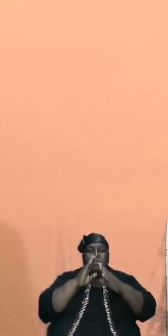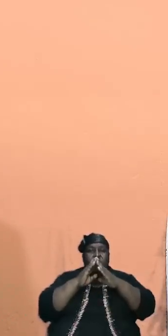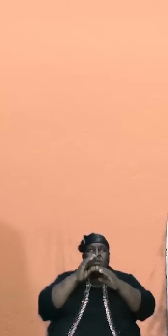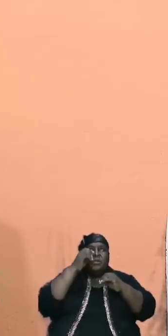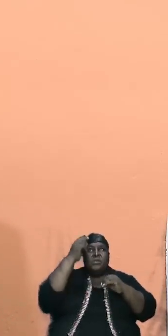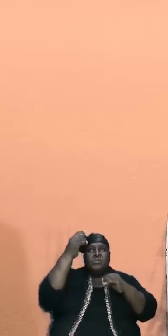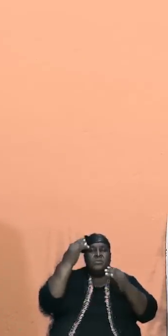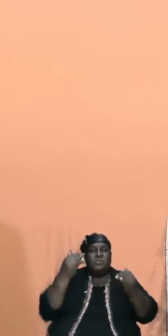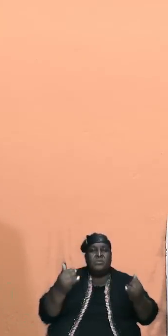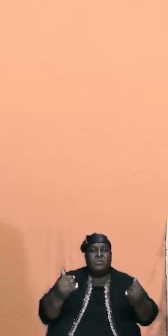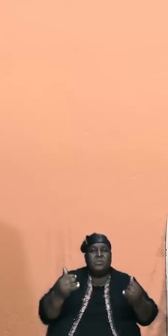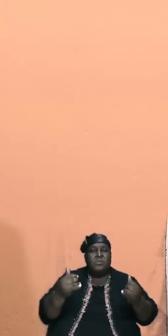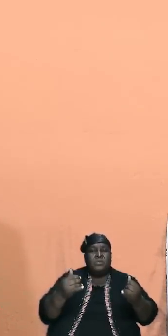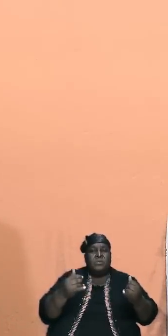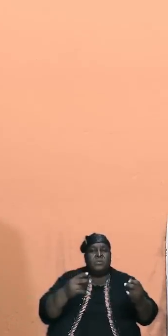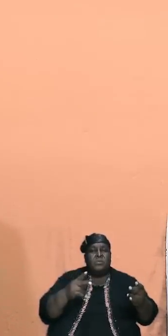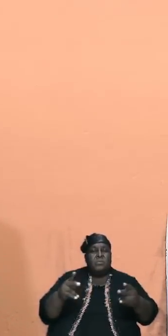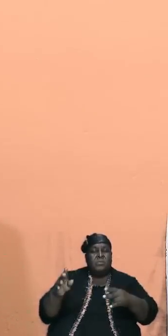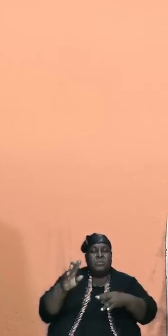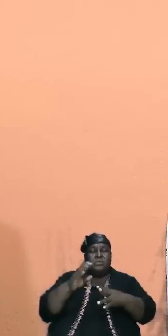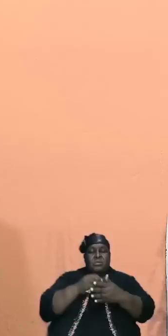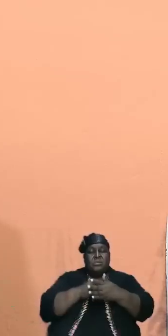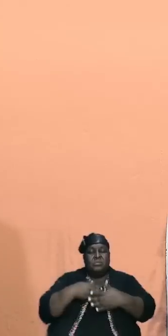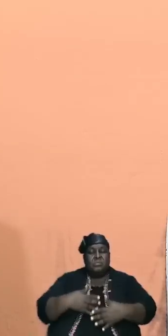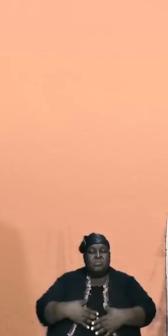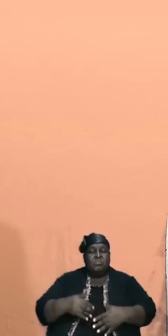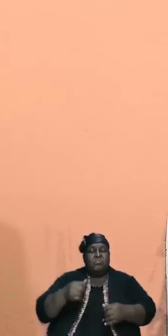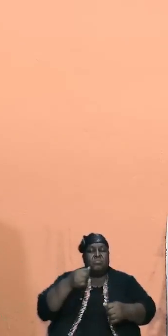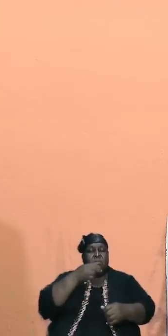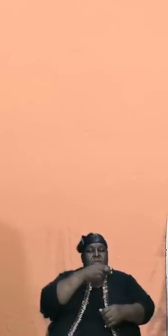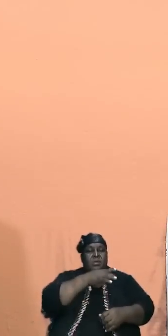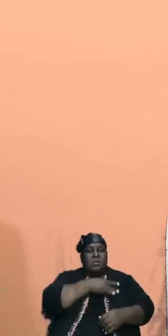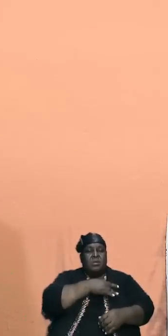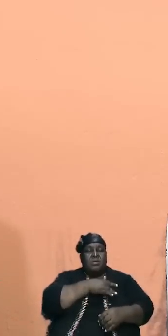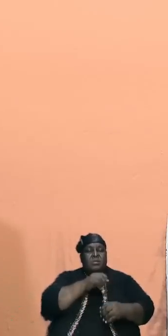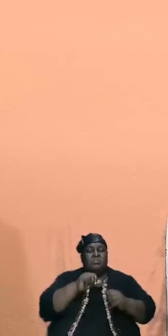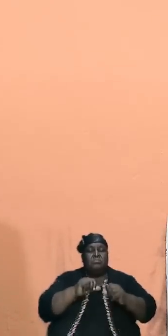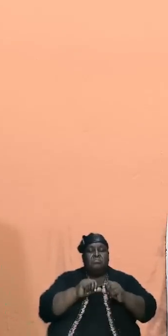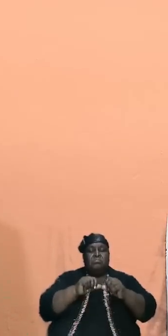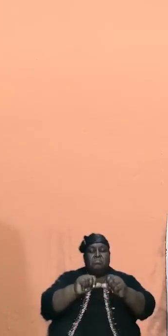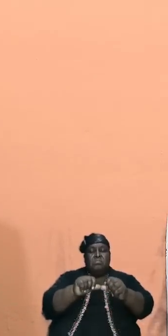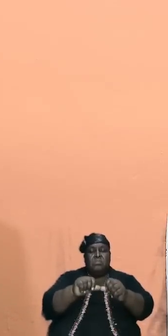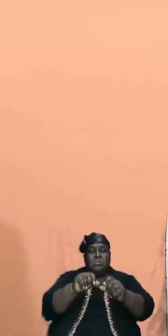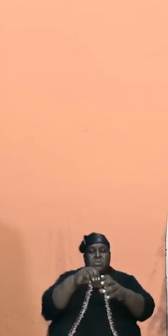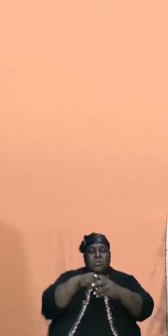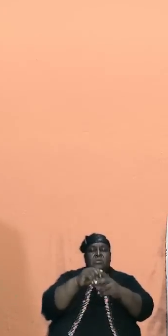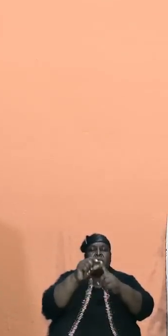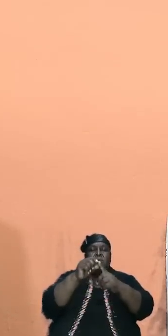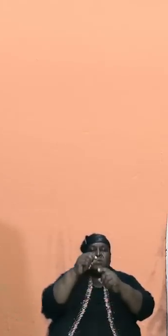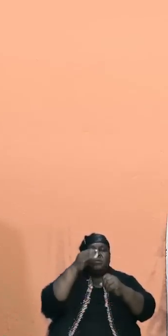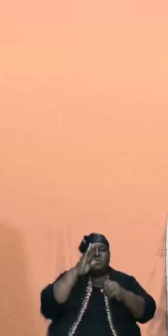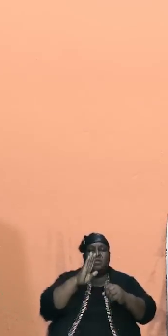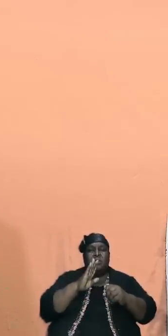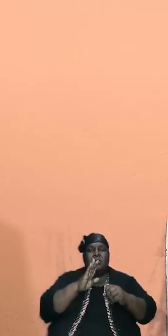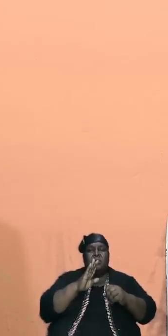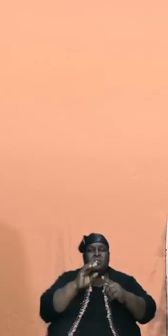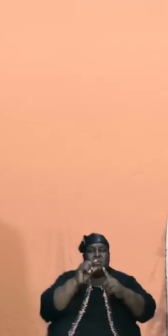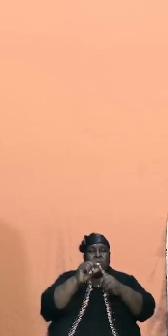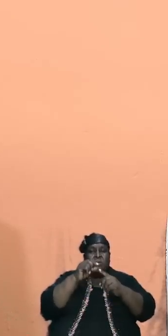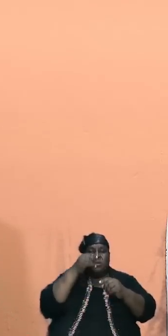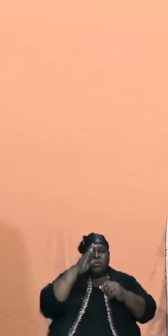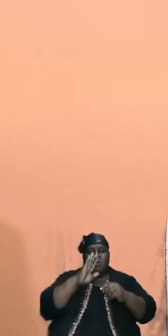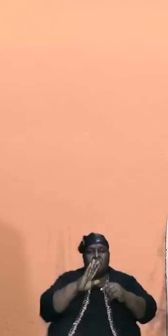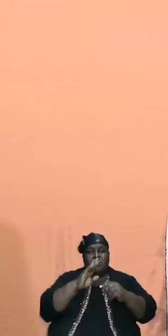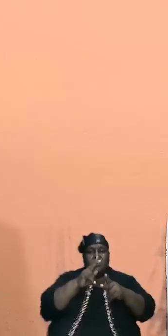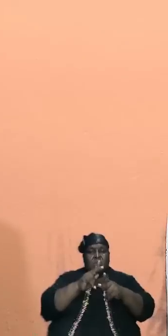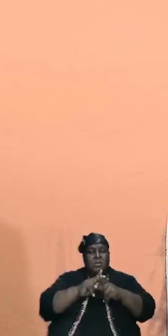Jesus, that you'll put upon somebody's heart that they too will want to continue in the Word of God. Amen. For it's the Word of God that's going to